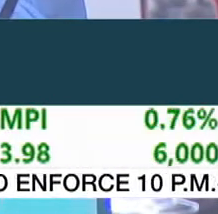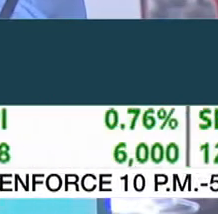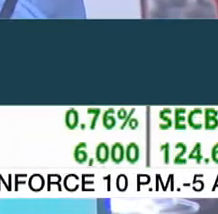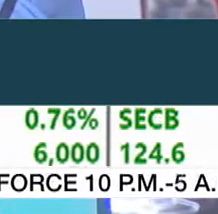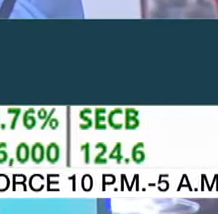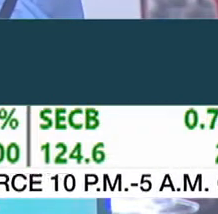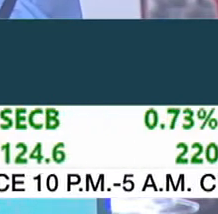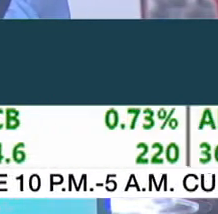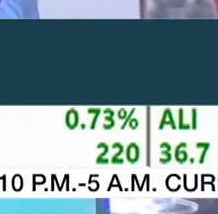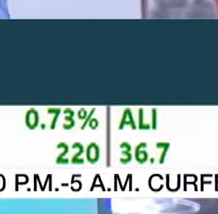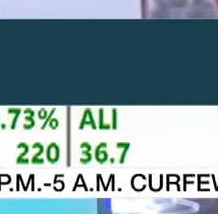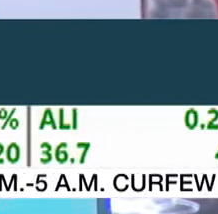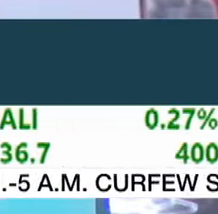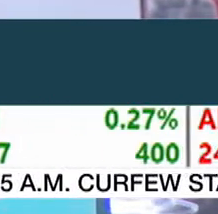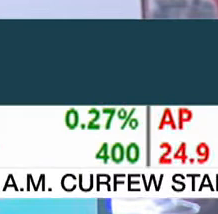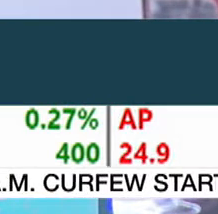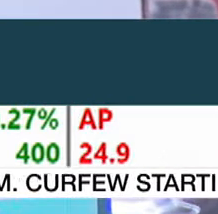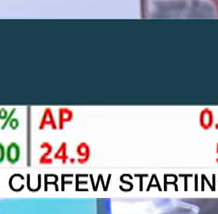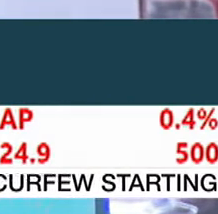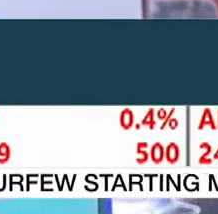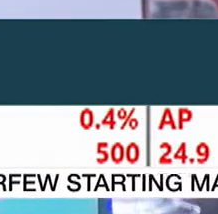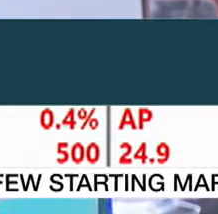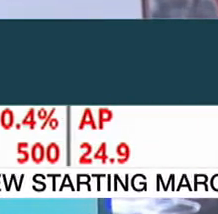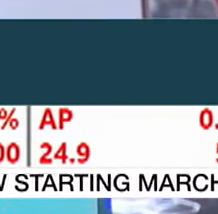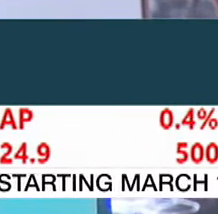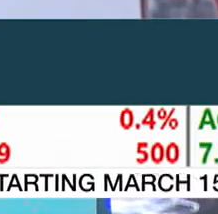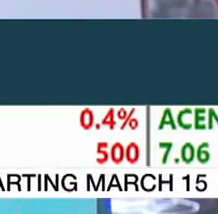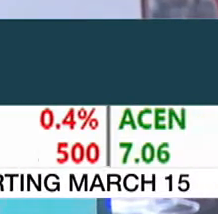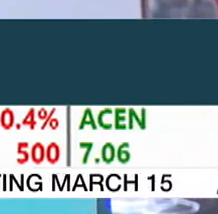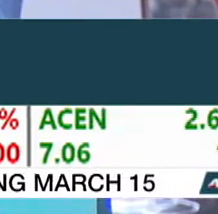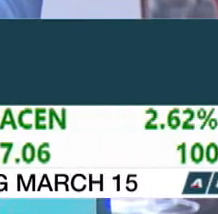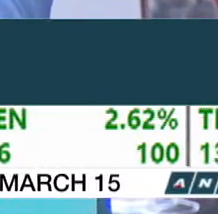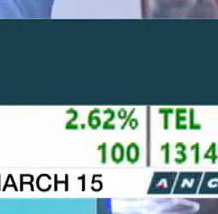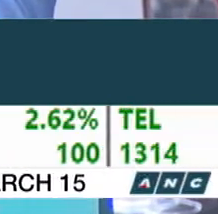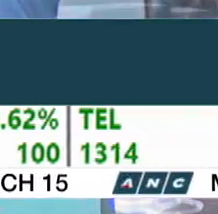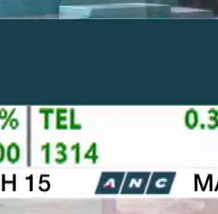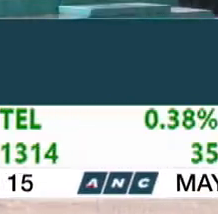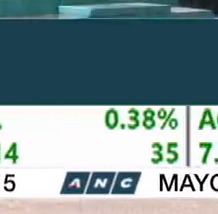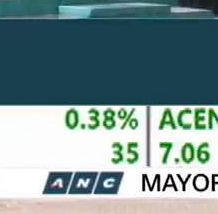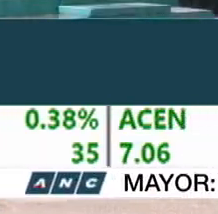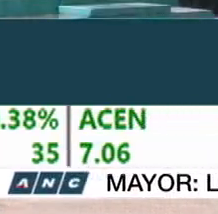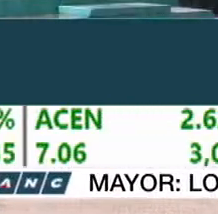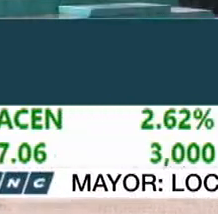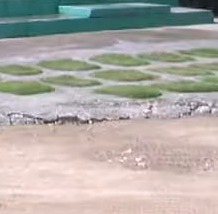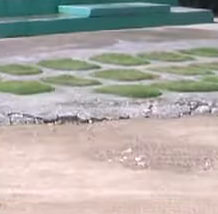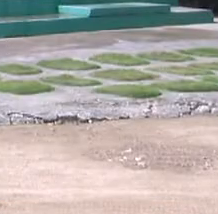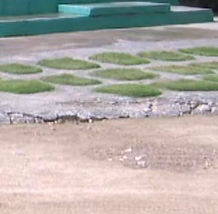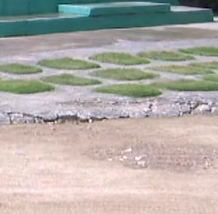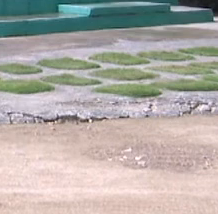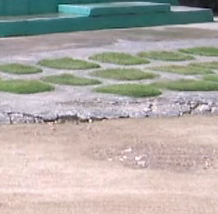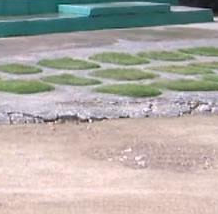but they had to remain in the gymnasium, and the ballot boxes with the rest of the election